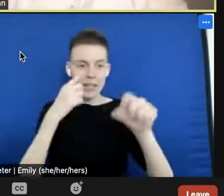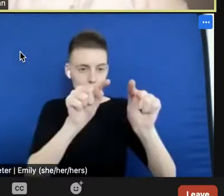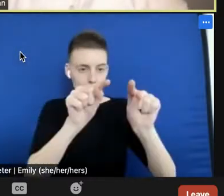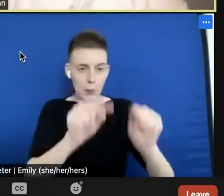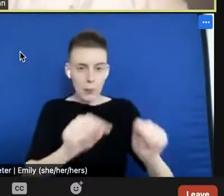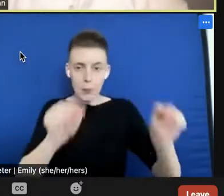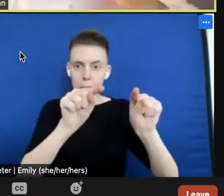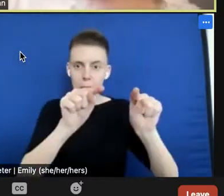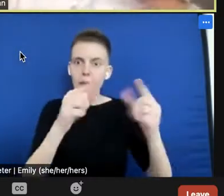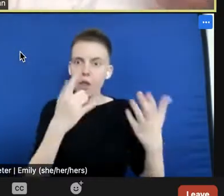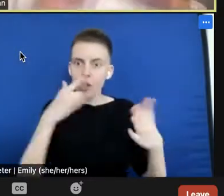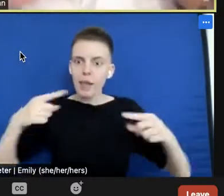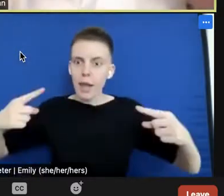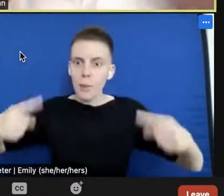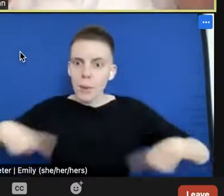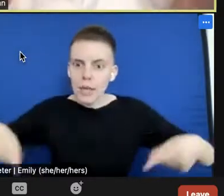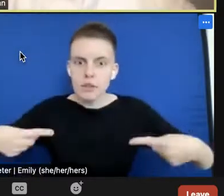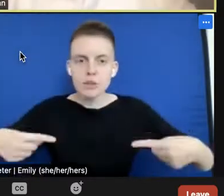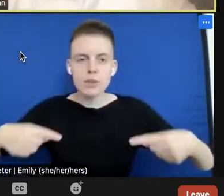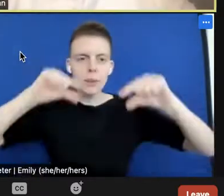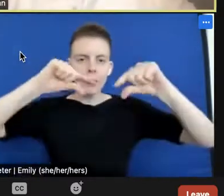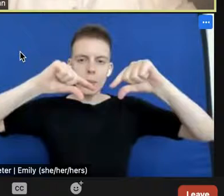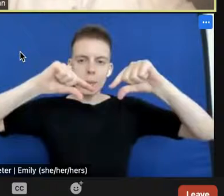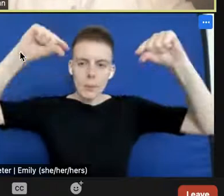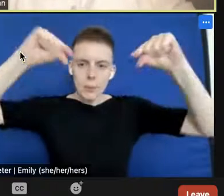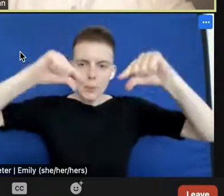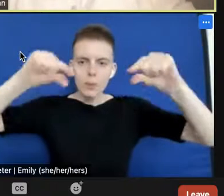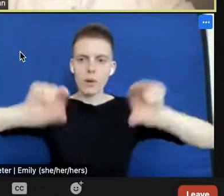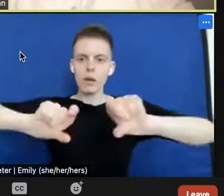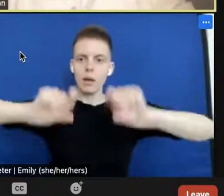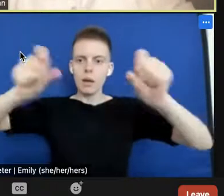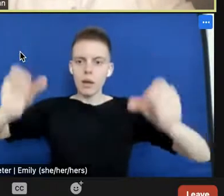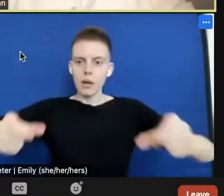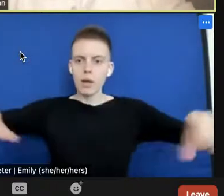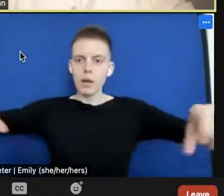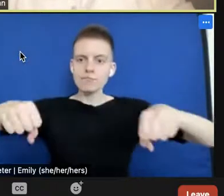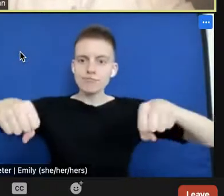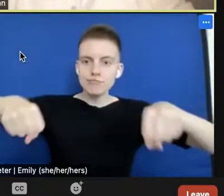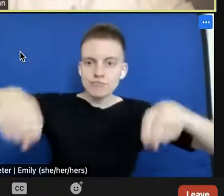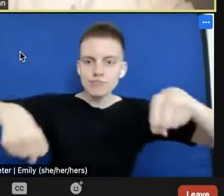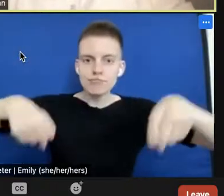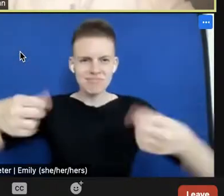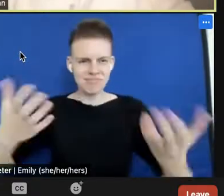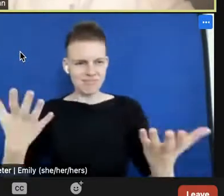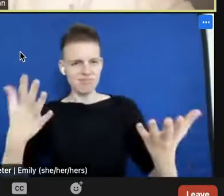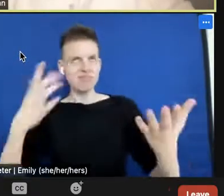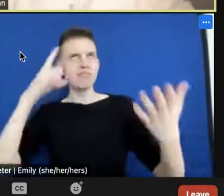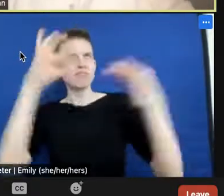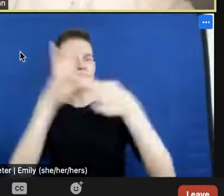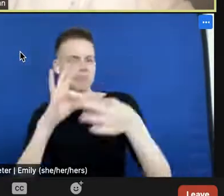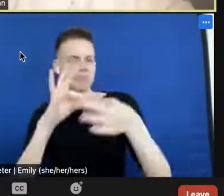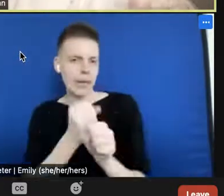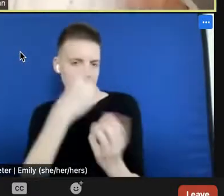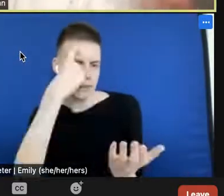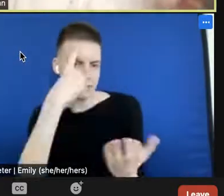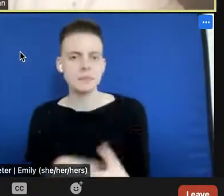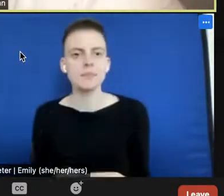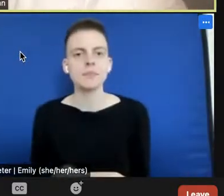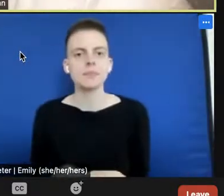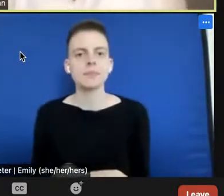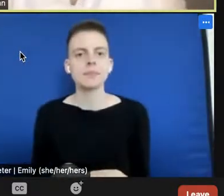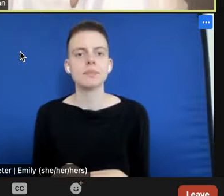handlebars or some kind of metal parts that cross on a bicycle. Okay. And